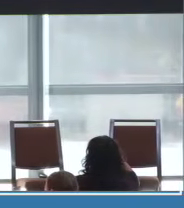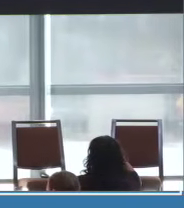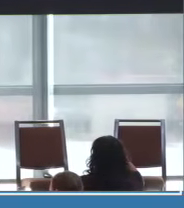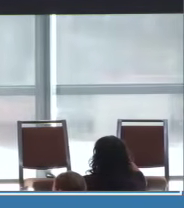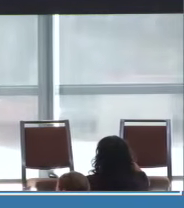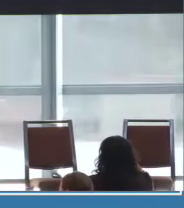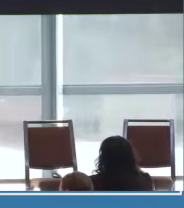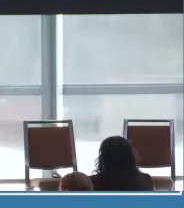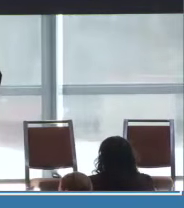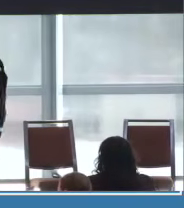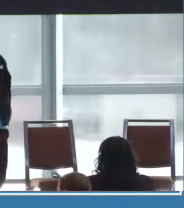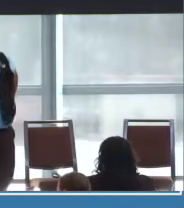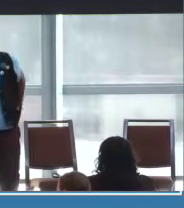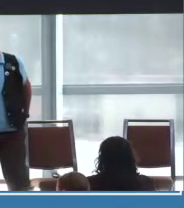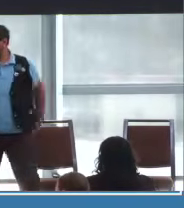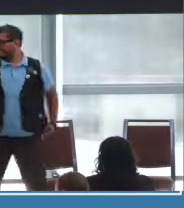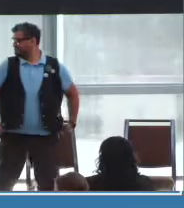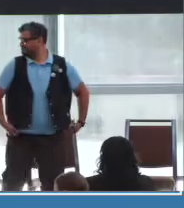That's a lot.